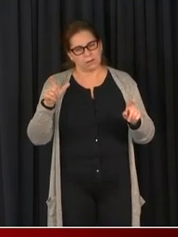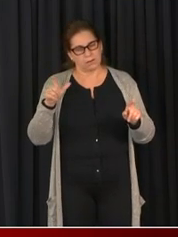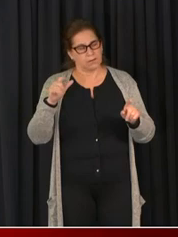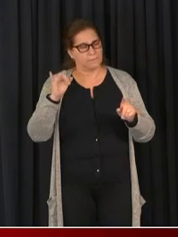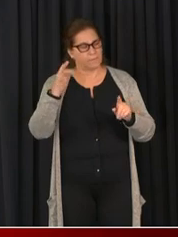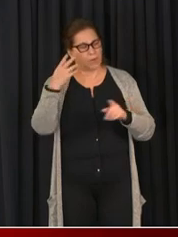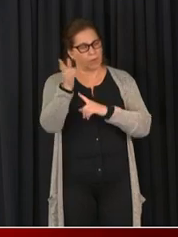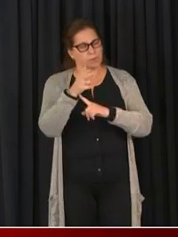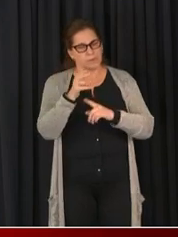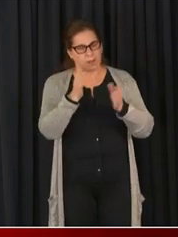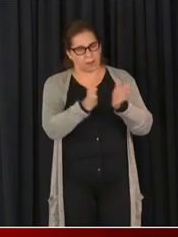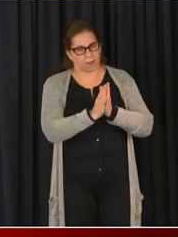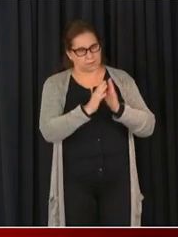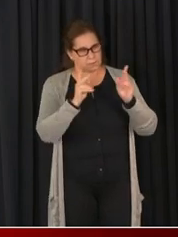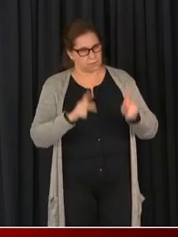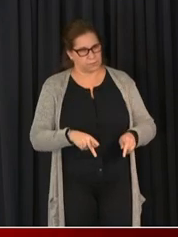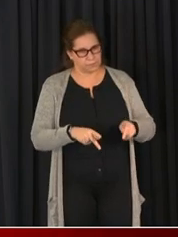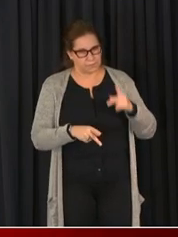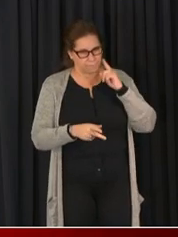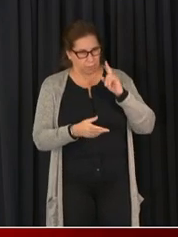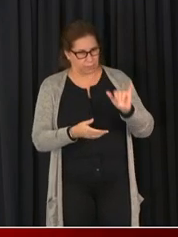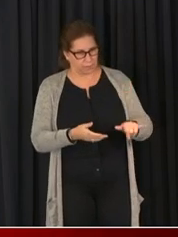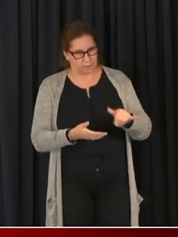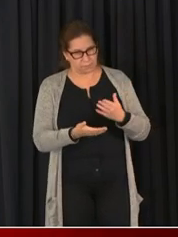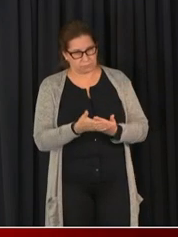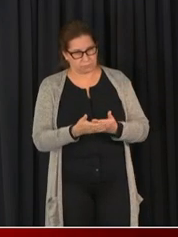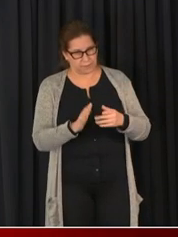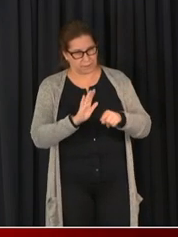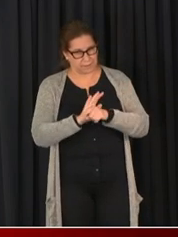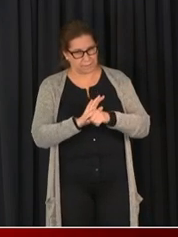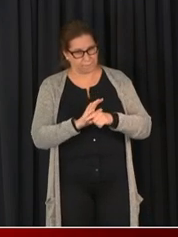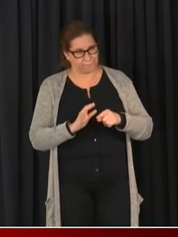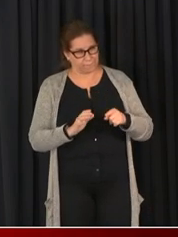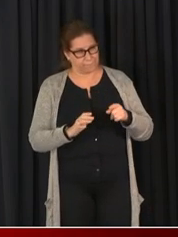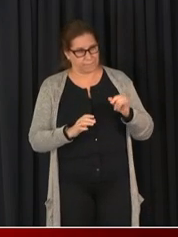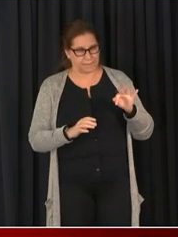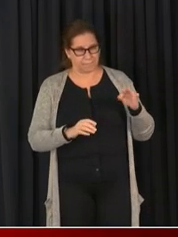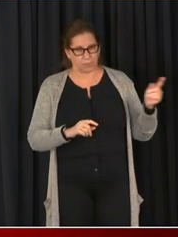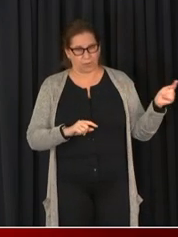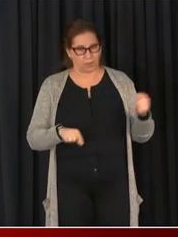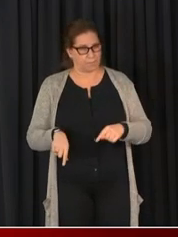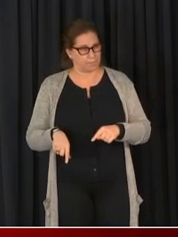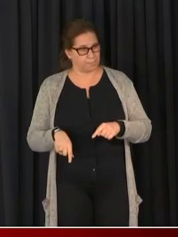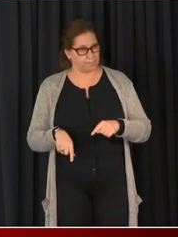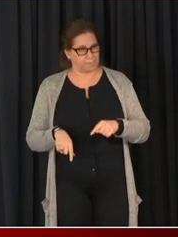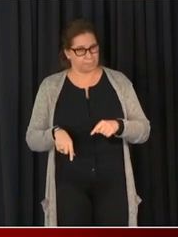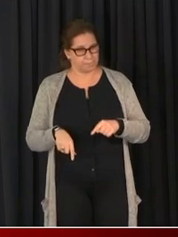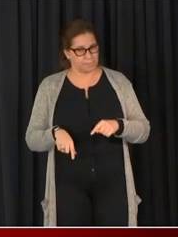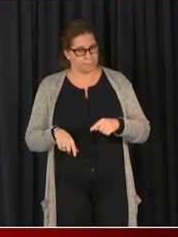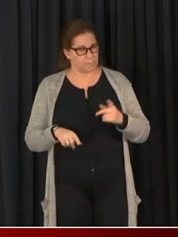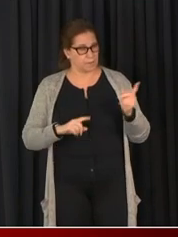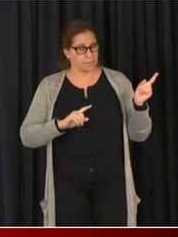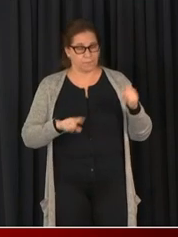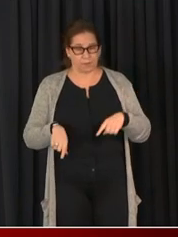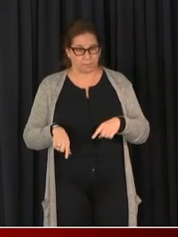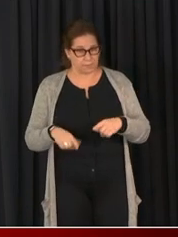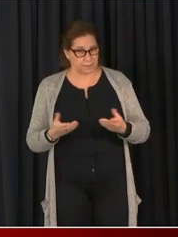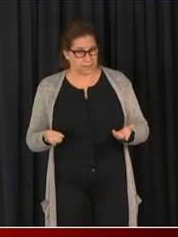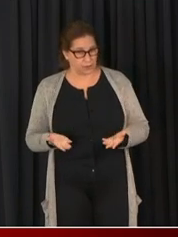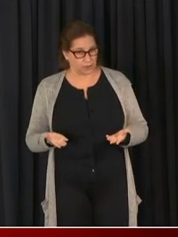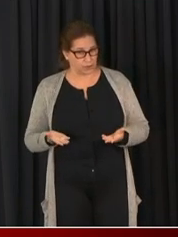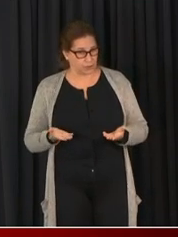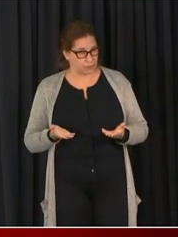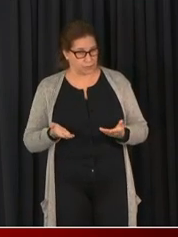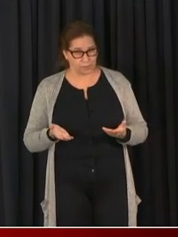this, is travel required to do them in a hotel? Refuse service, can any of these private institutions refuse service to someone who doesn't